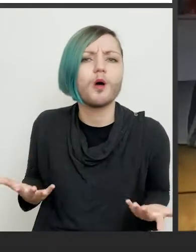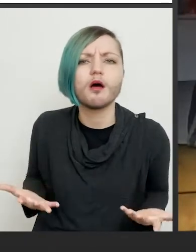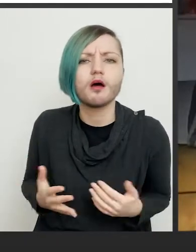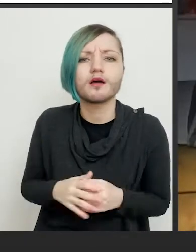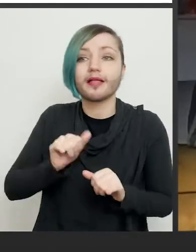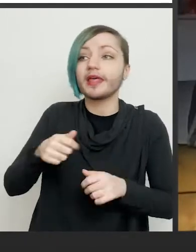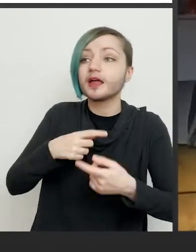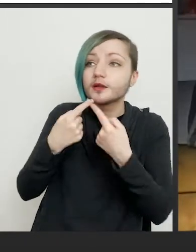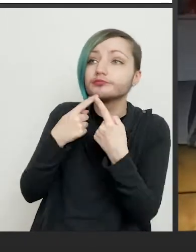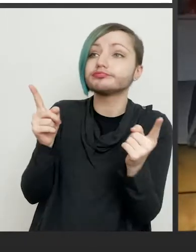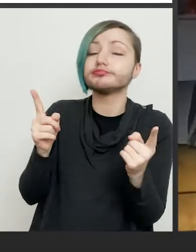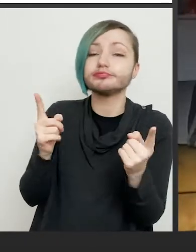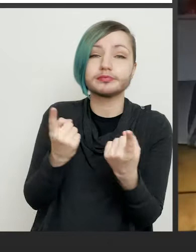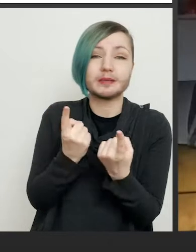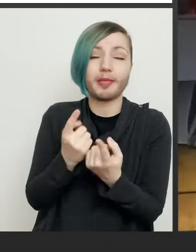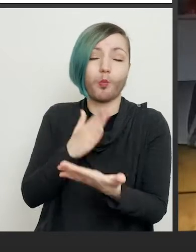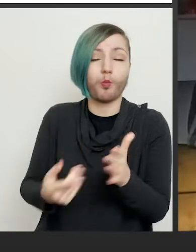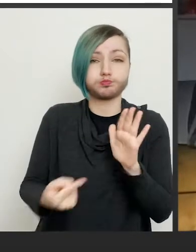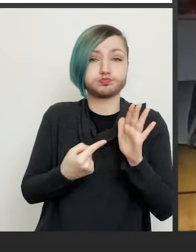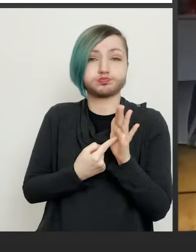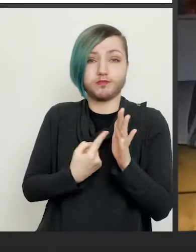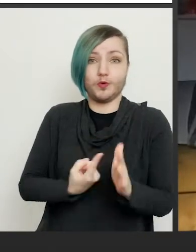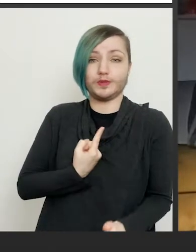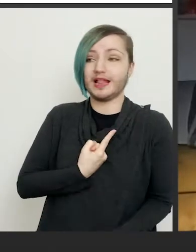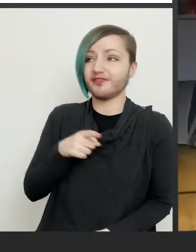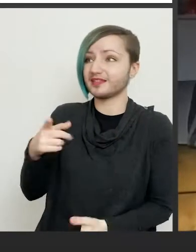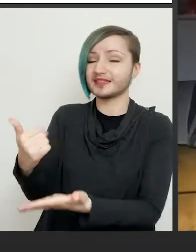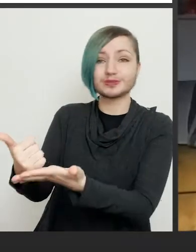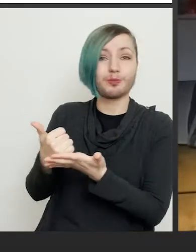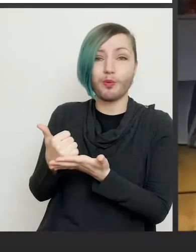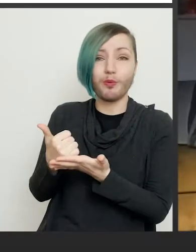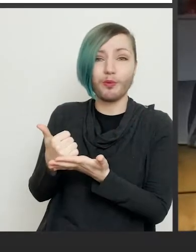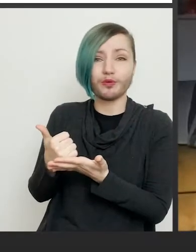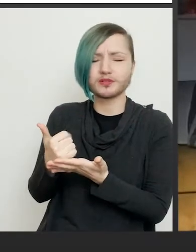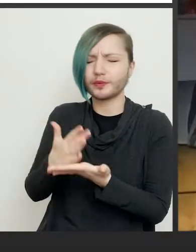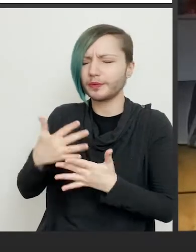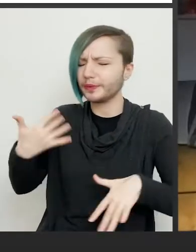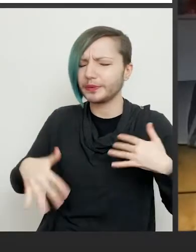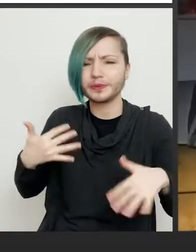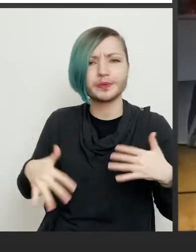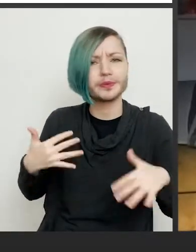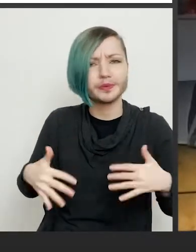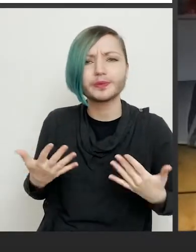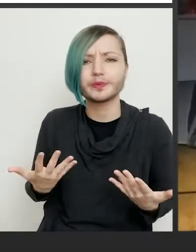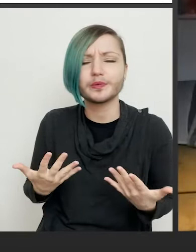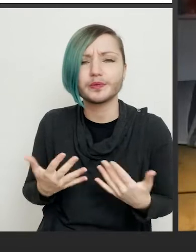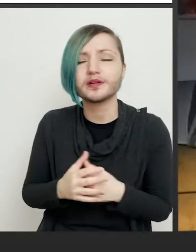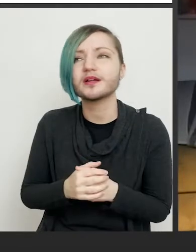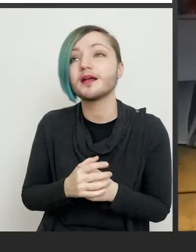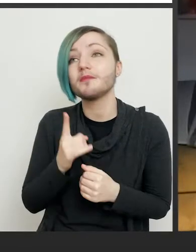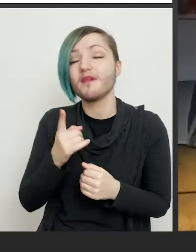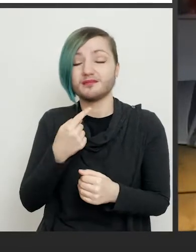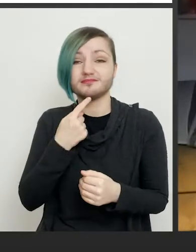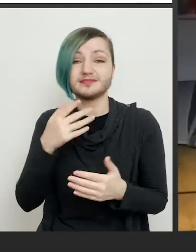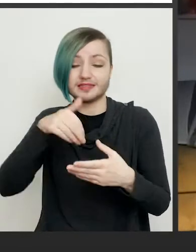when you tell them something so fundamental about yourself and they don't support it, that's really, really hurtful. But I think, you know, as we say in the